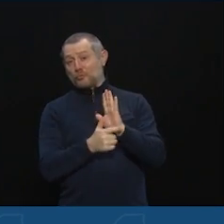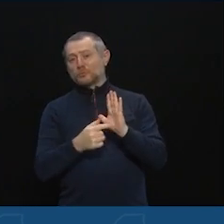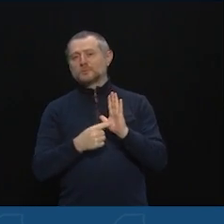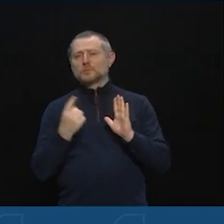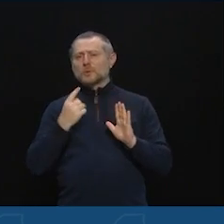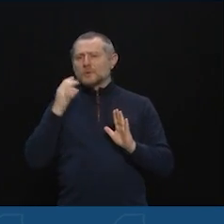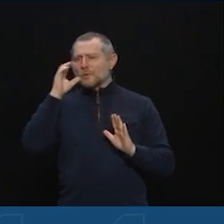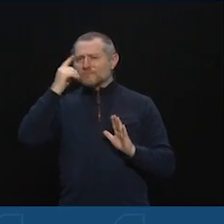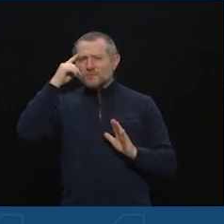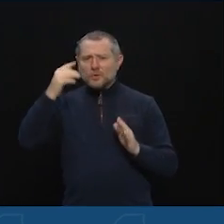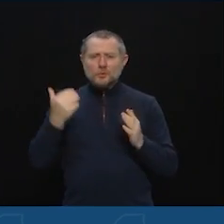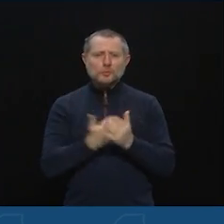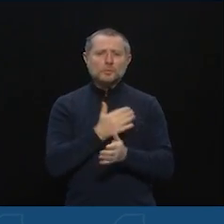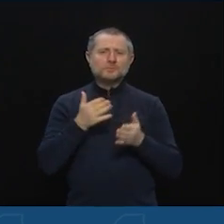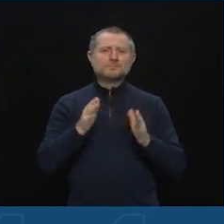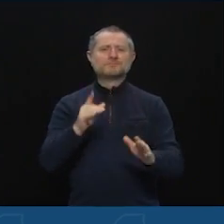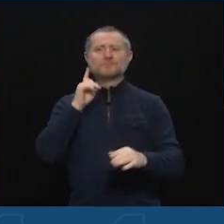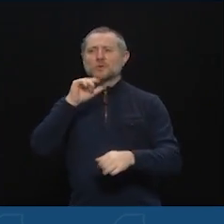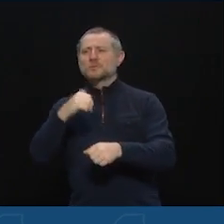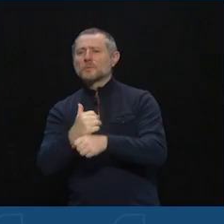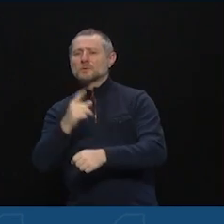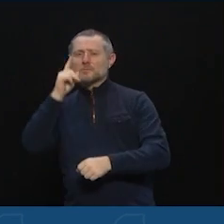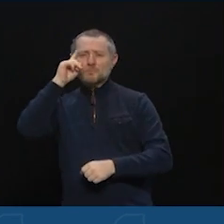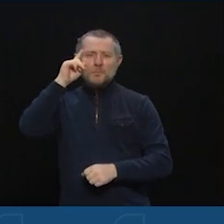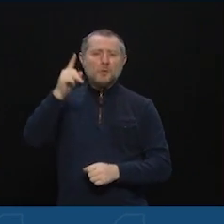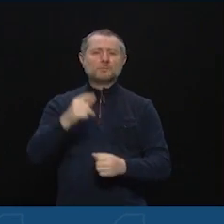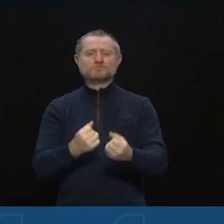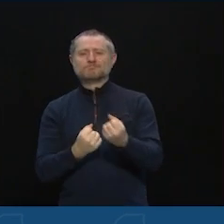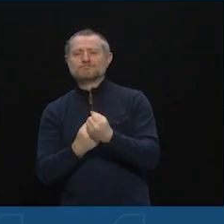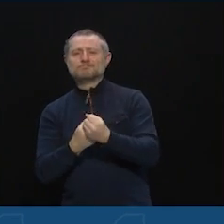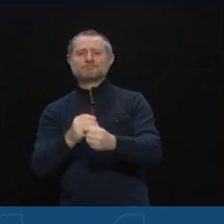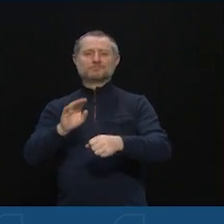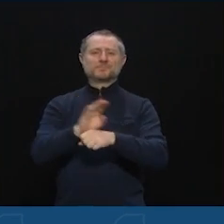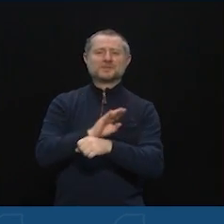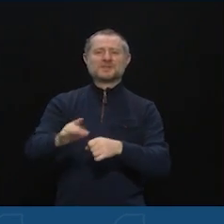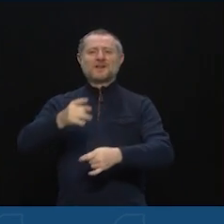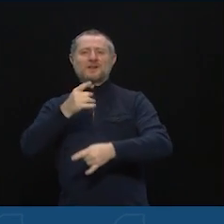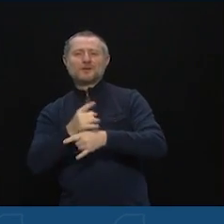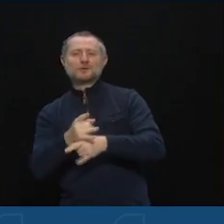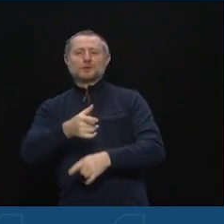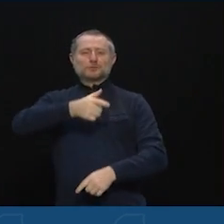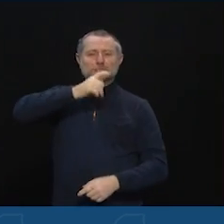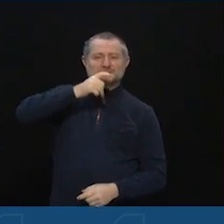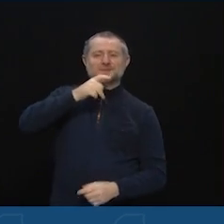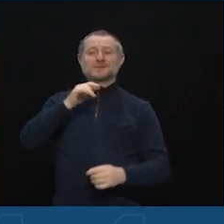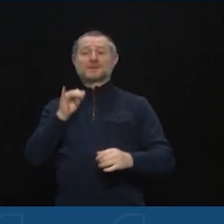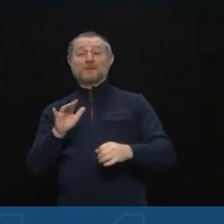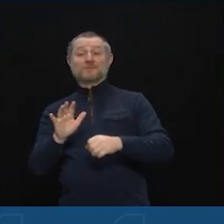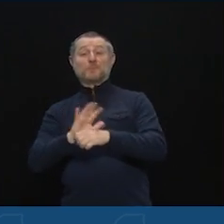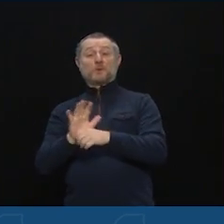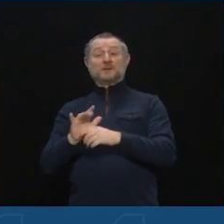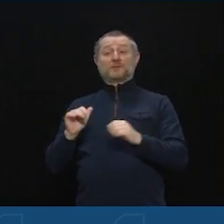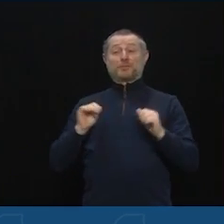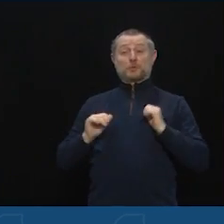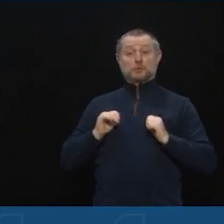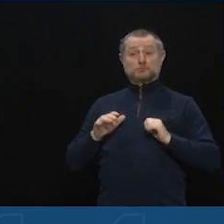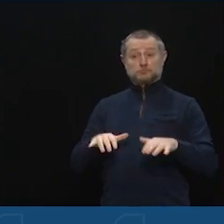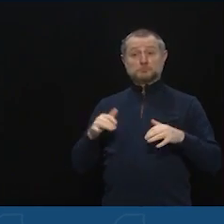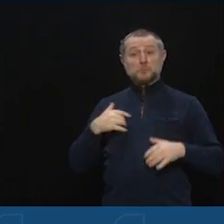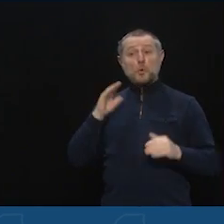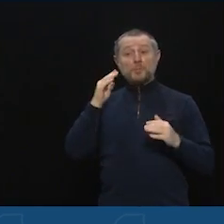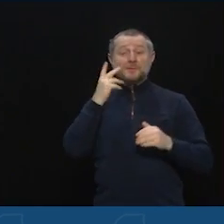ways to implement smart, pro-business alcoholic beverage policy. Recent example of that is the movie theaters, and we hope to see more of